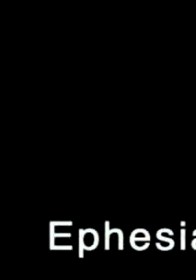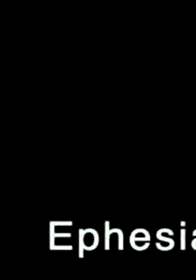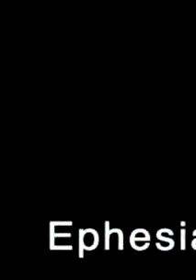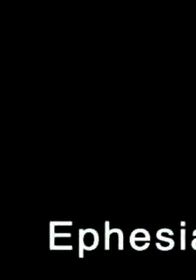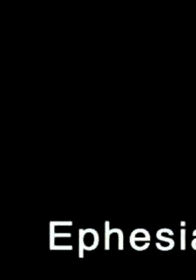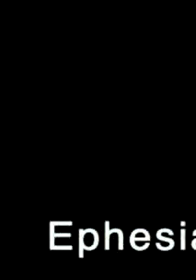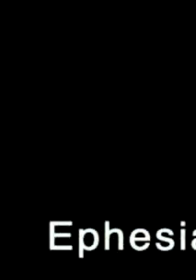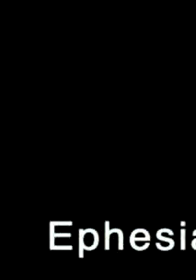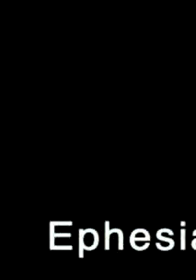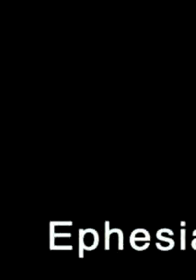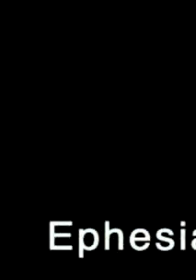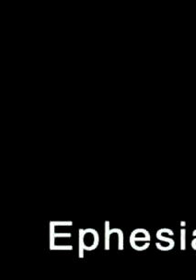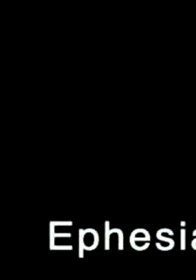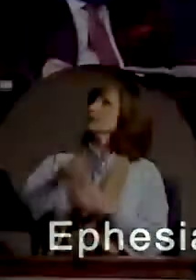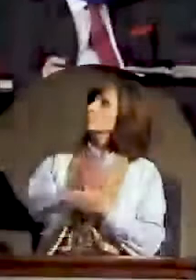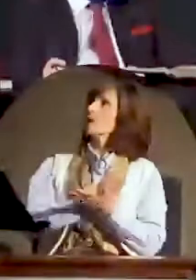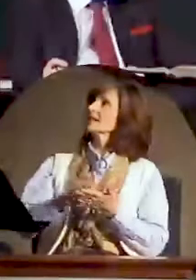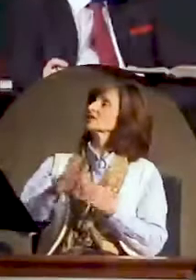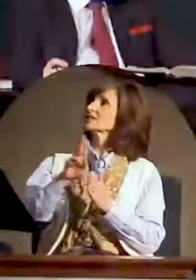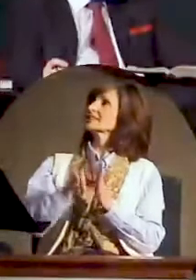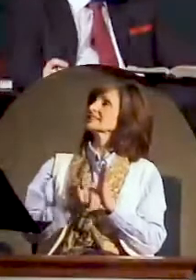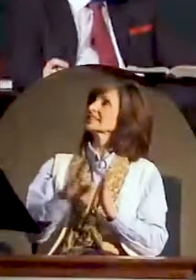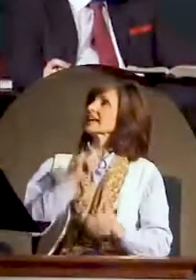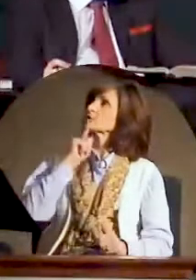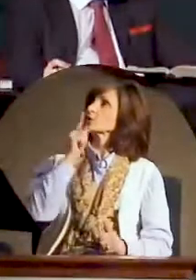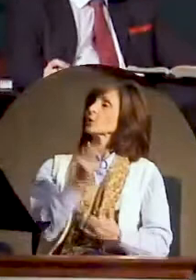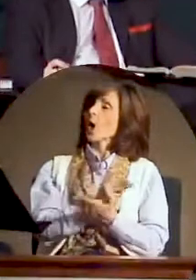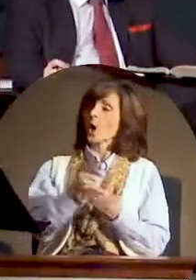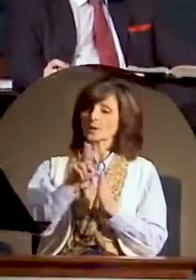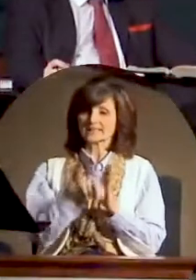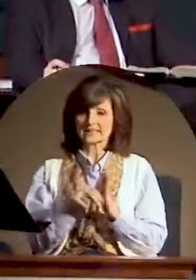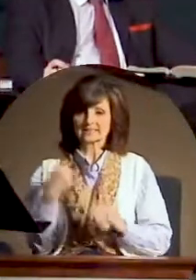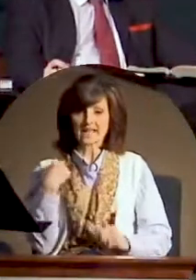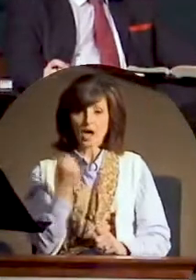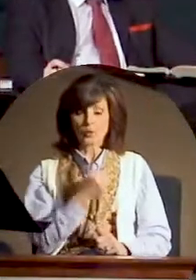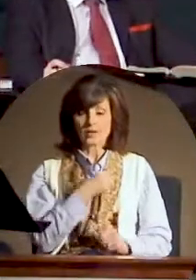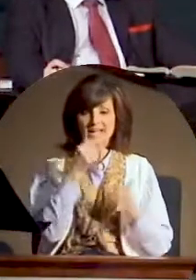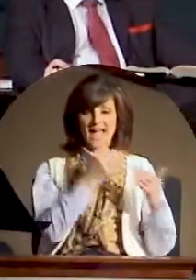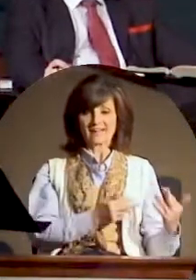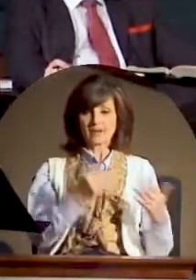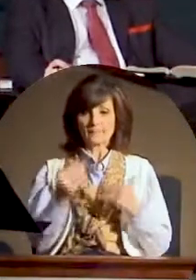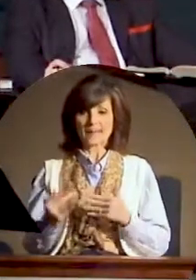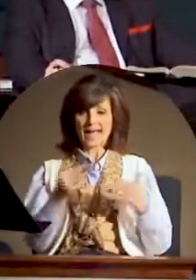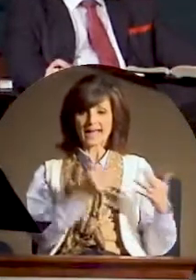in righteousness and true holiness. We got a battle going on the